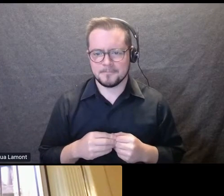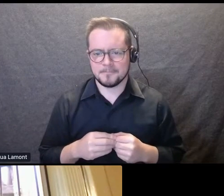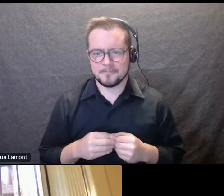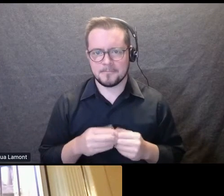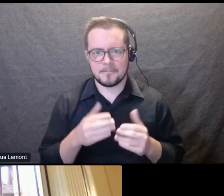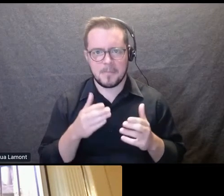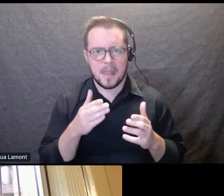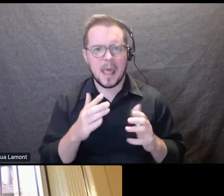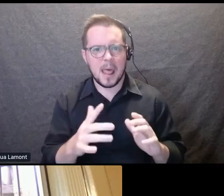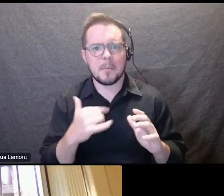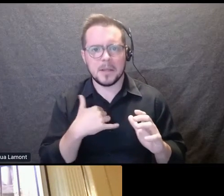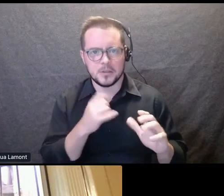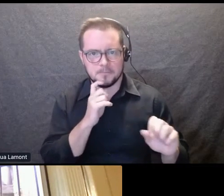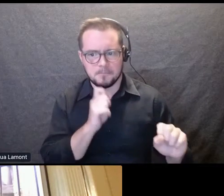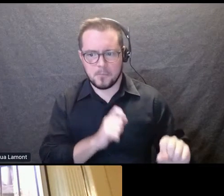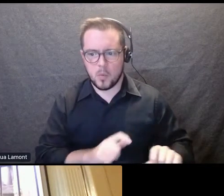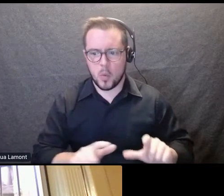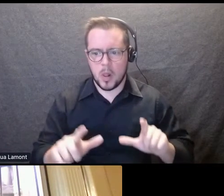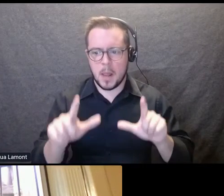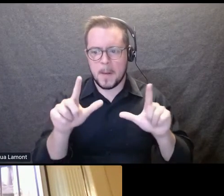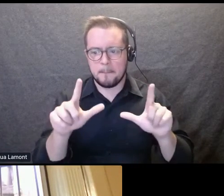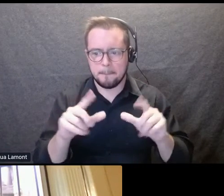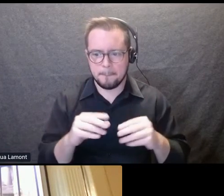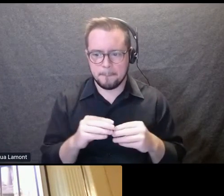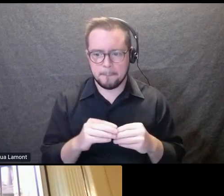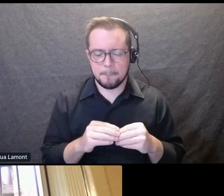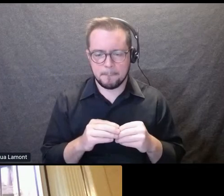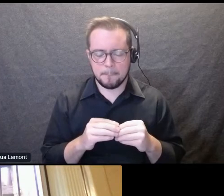Let me just pull that up.